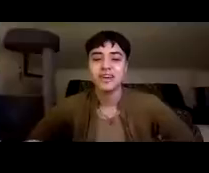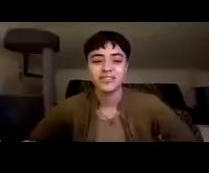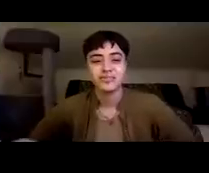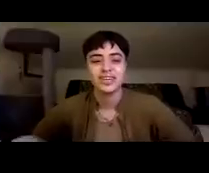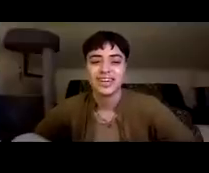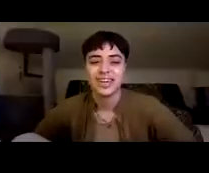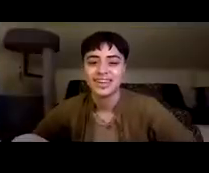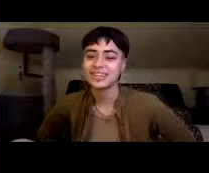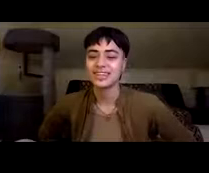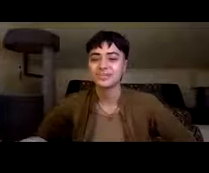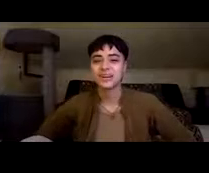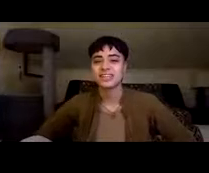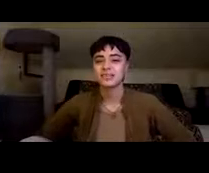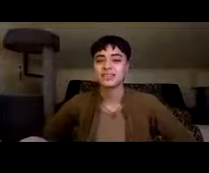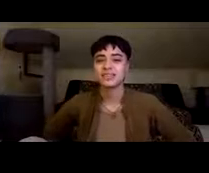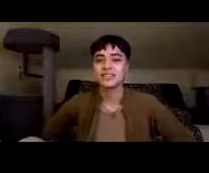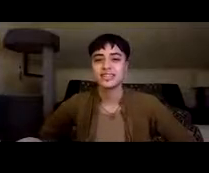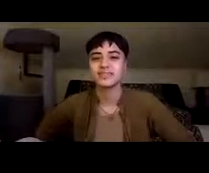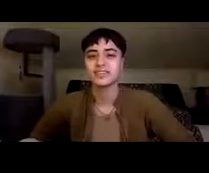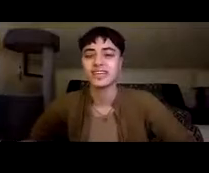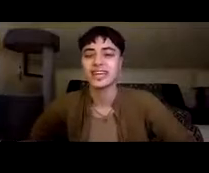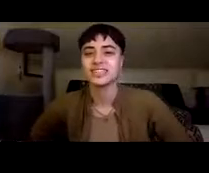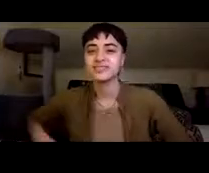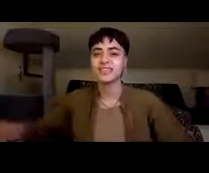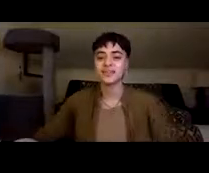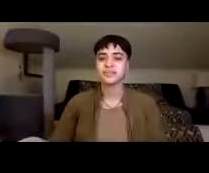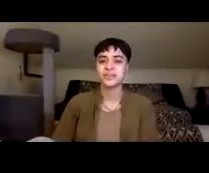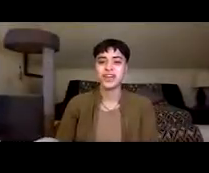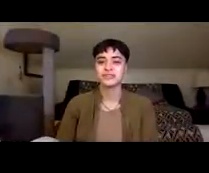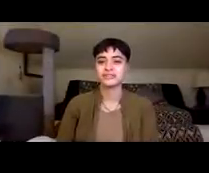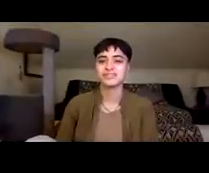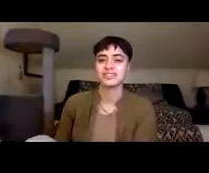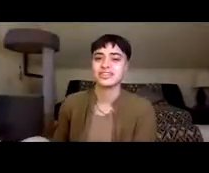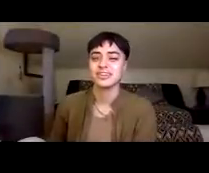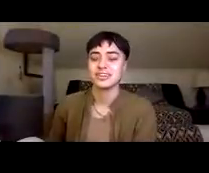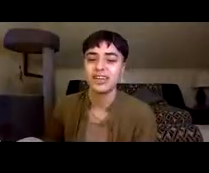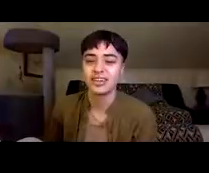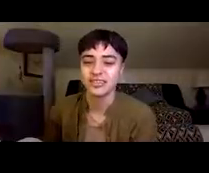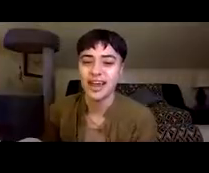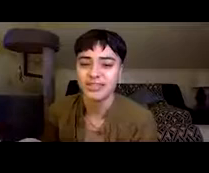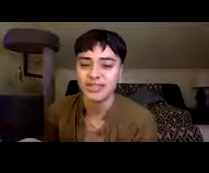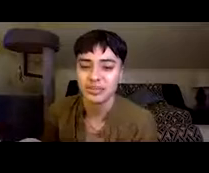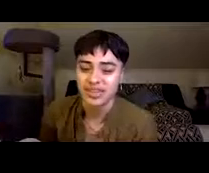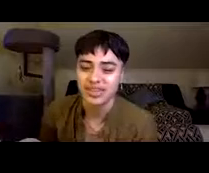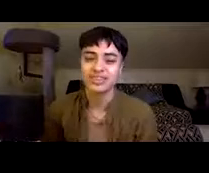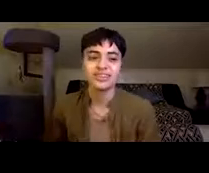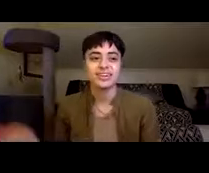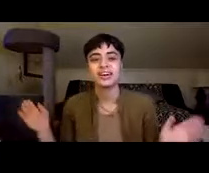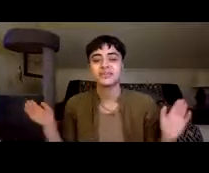Hello, everyone. My name is Leaf, and I use they, them pronouns. Having